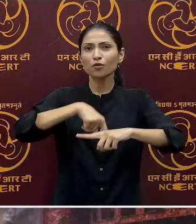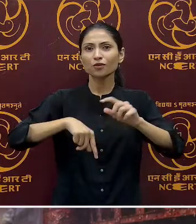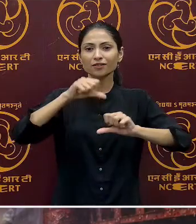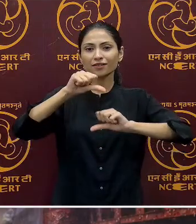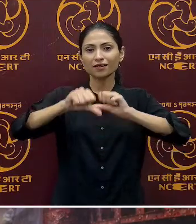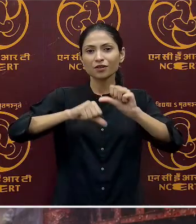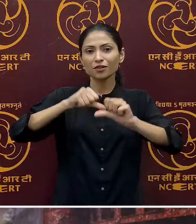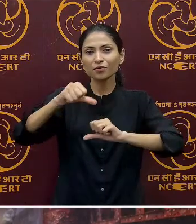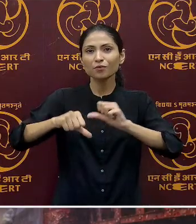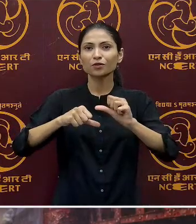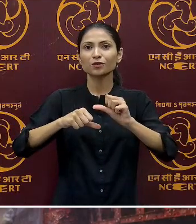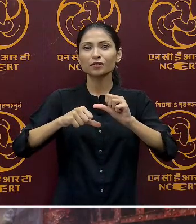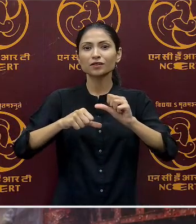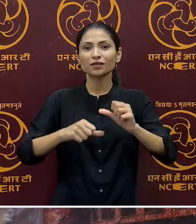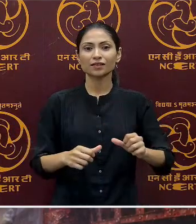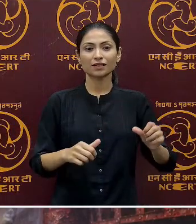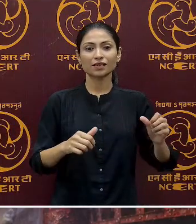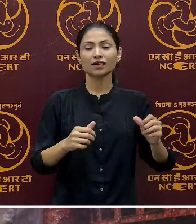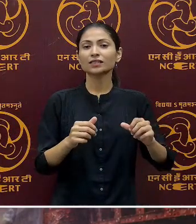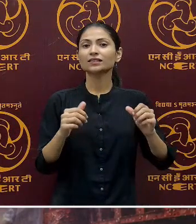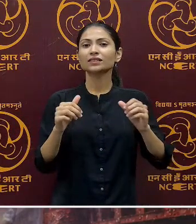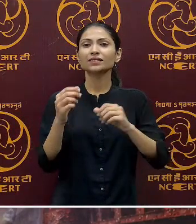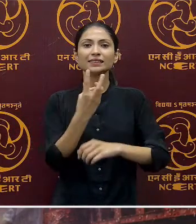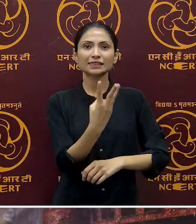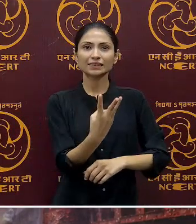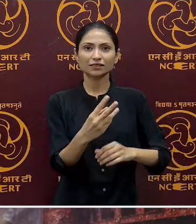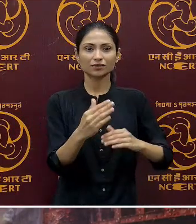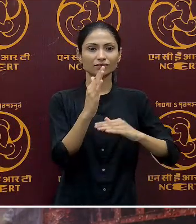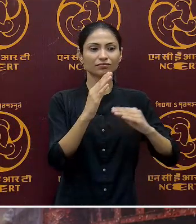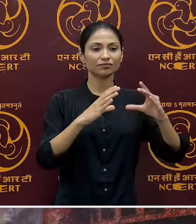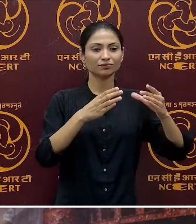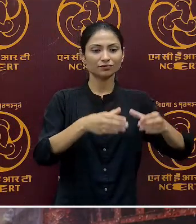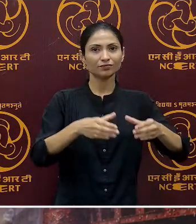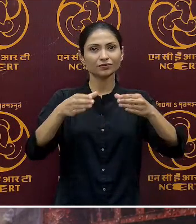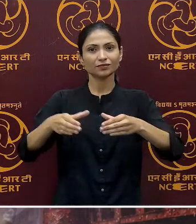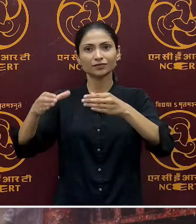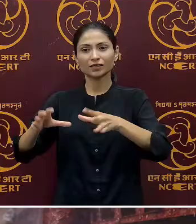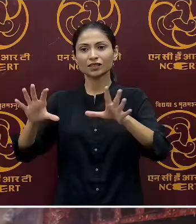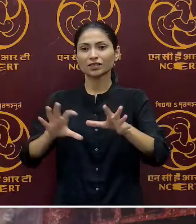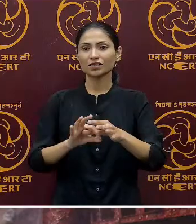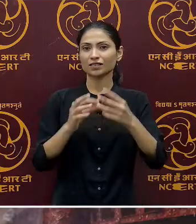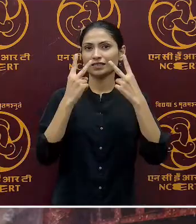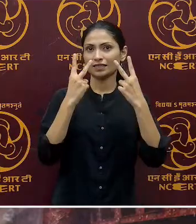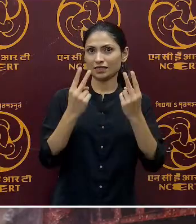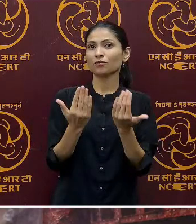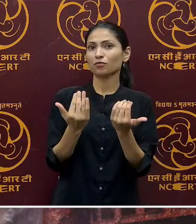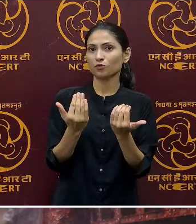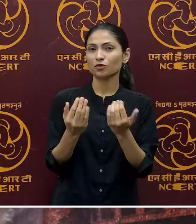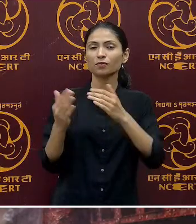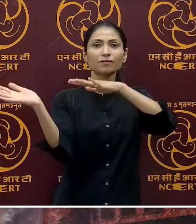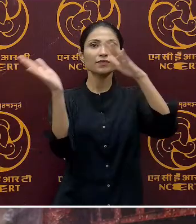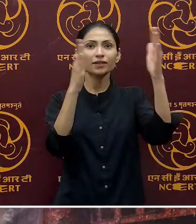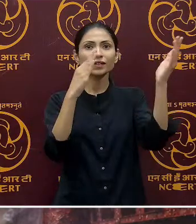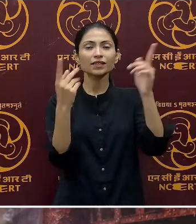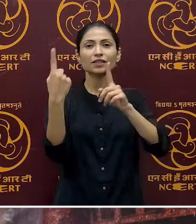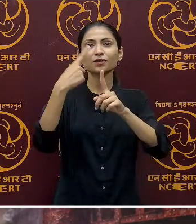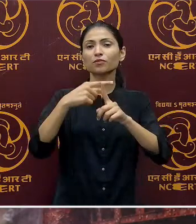3 jars to check that how air, water both are affecting. Now pour boiled water